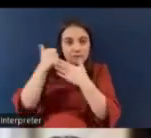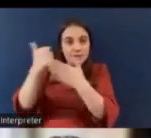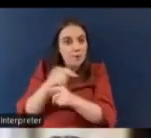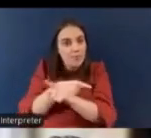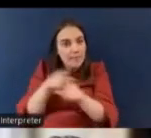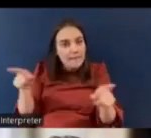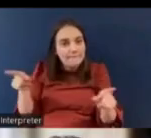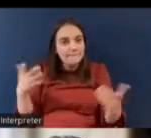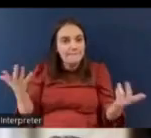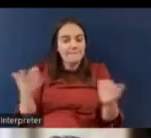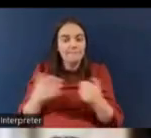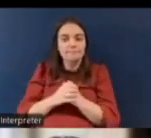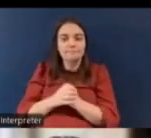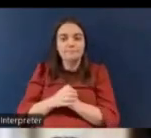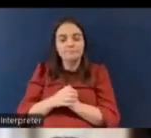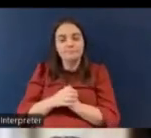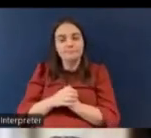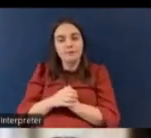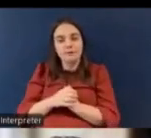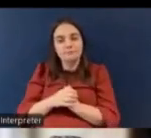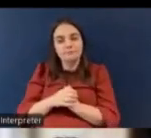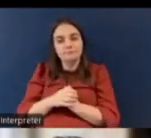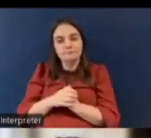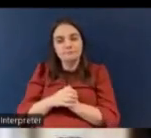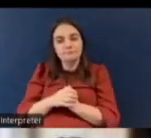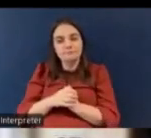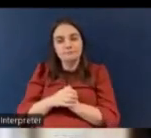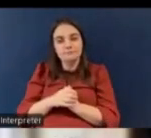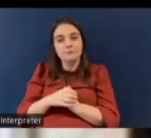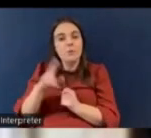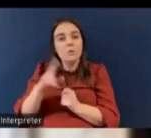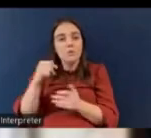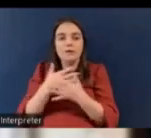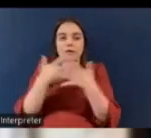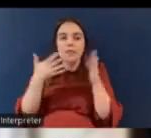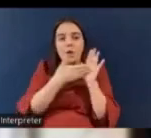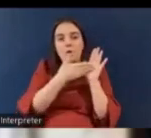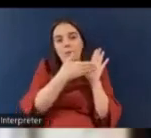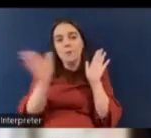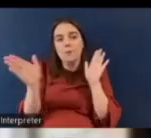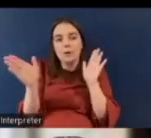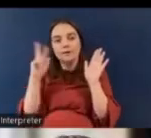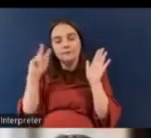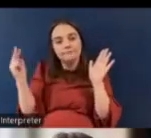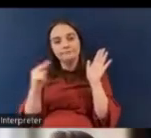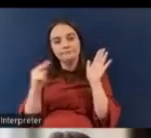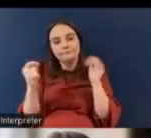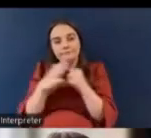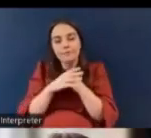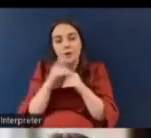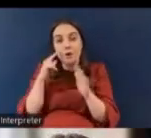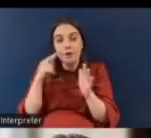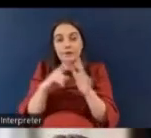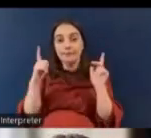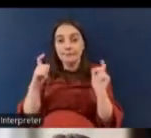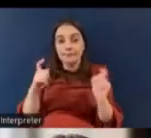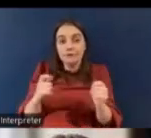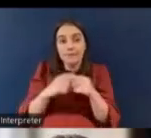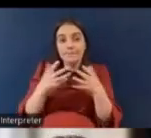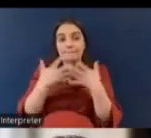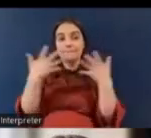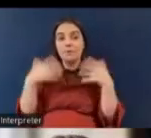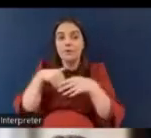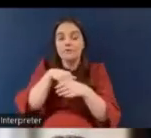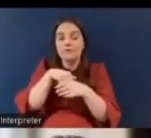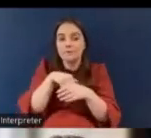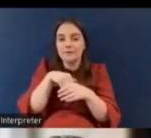So yeah, there is cause for a much, much wider look at the picture and greater engagement.